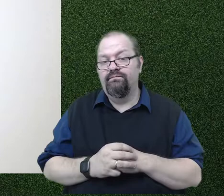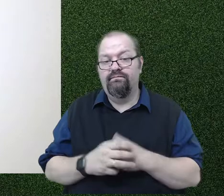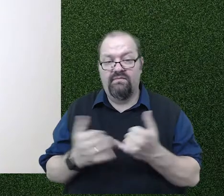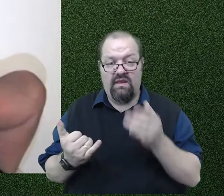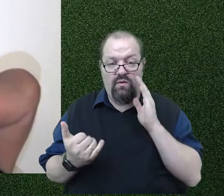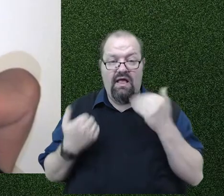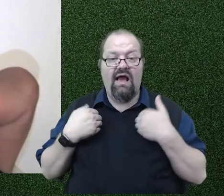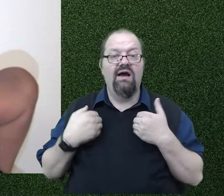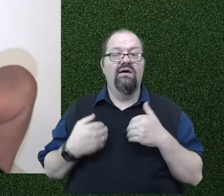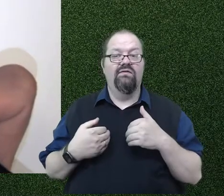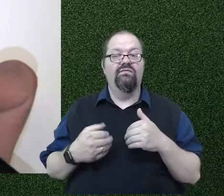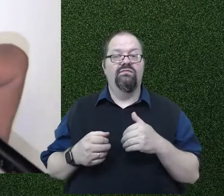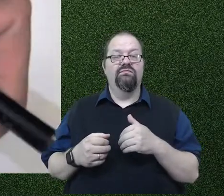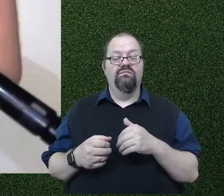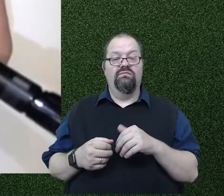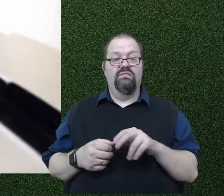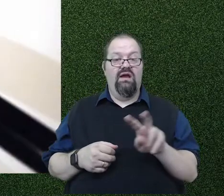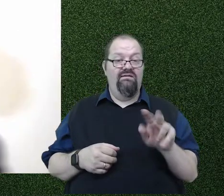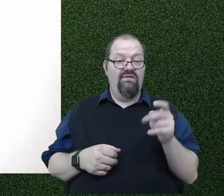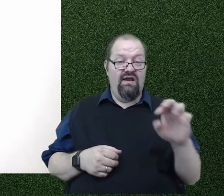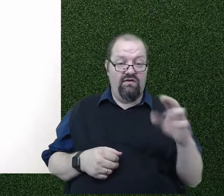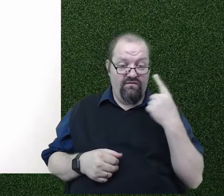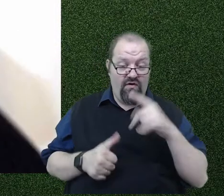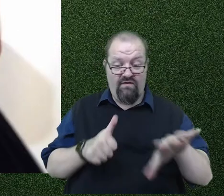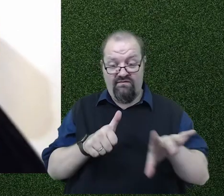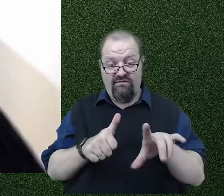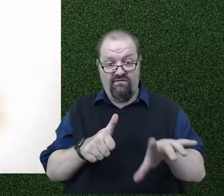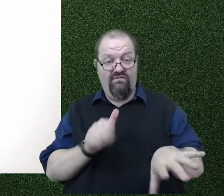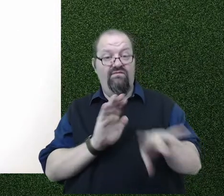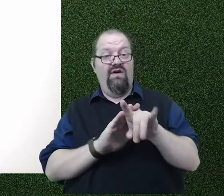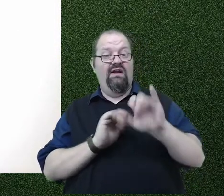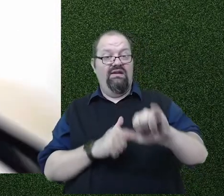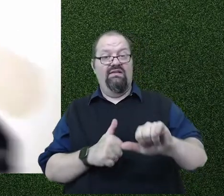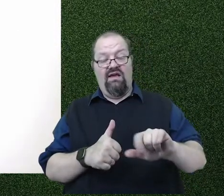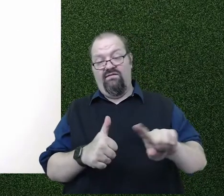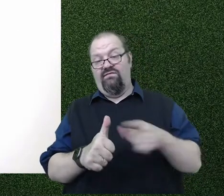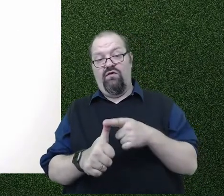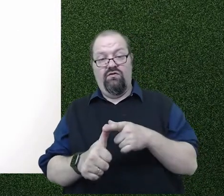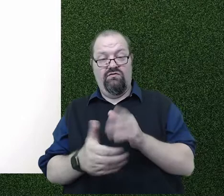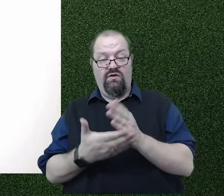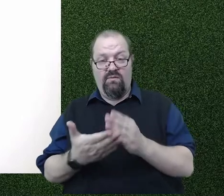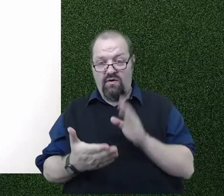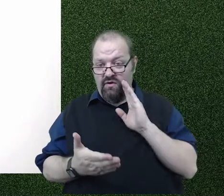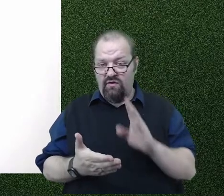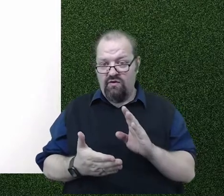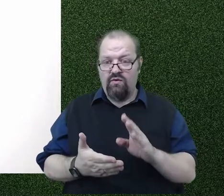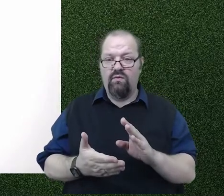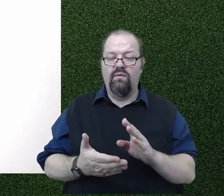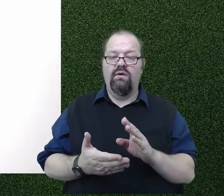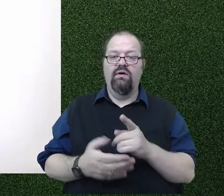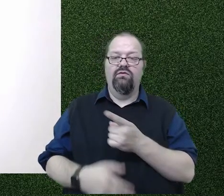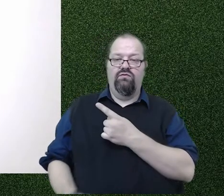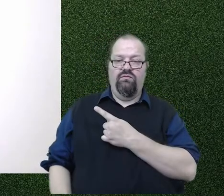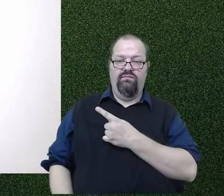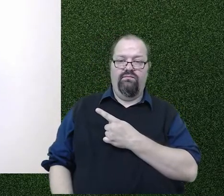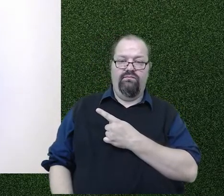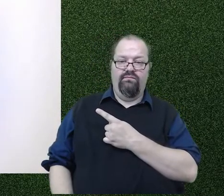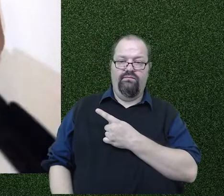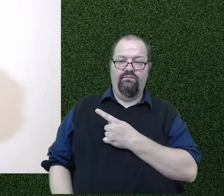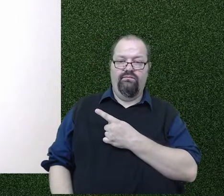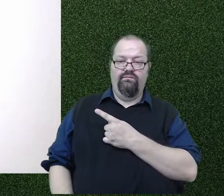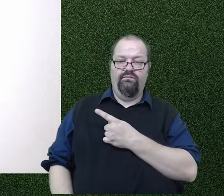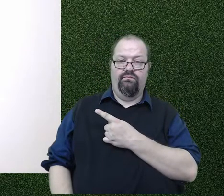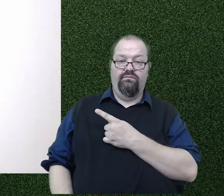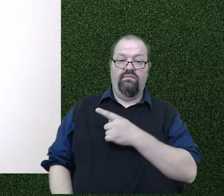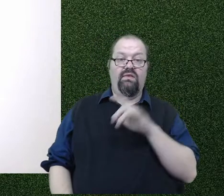To find the first component, you're going to cross out the row and column that contains I hat. So you're going to cross out this